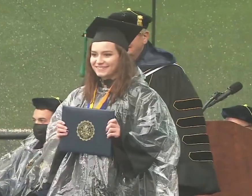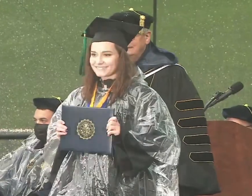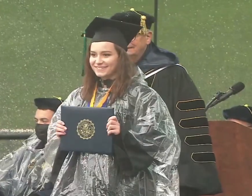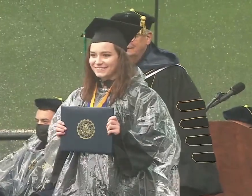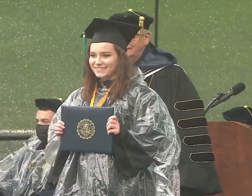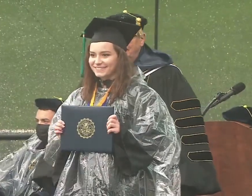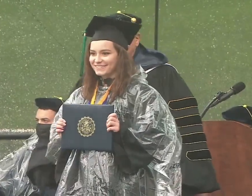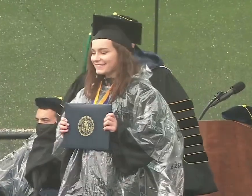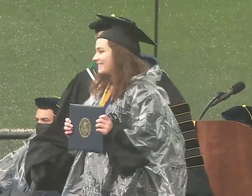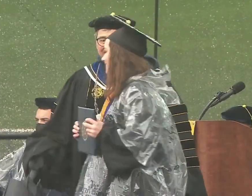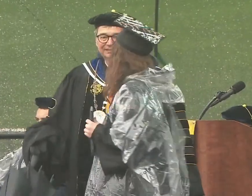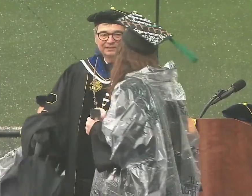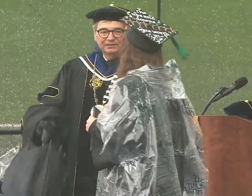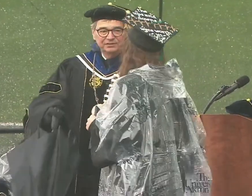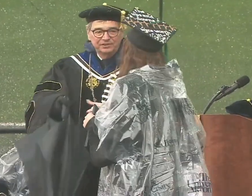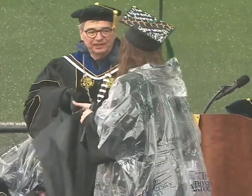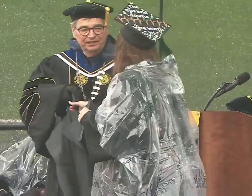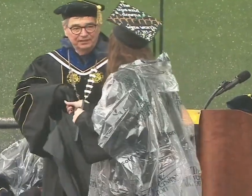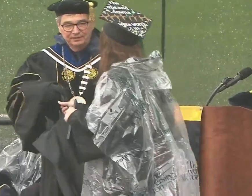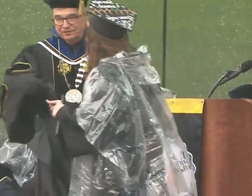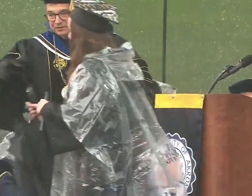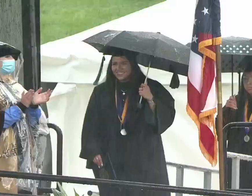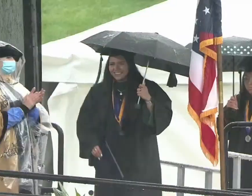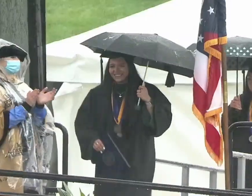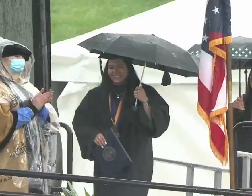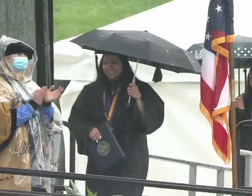Samantha L. Lawler.